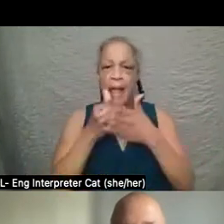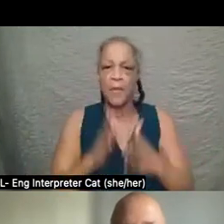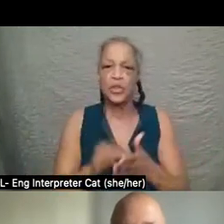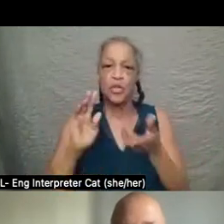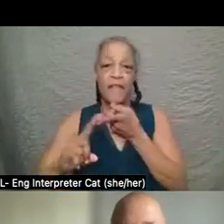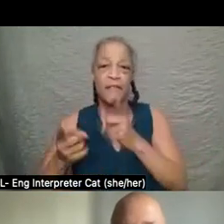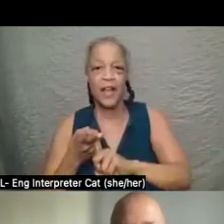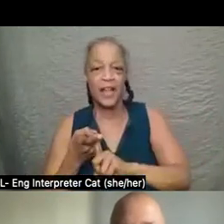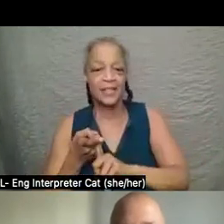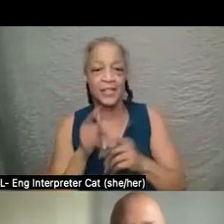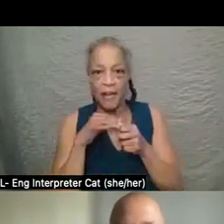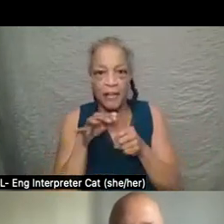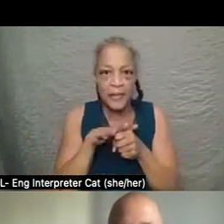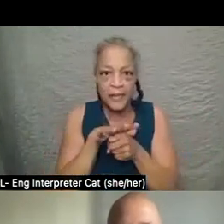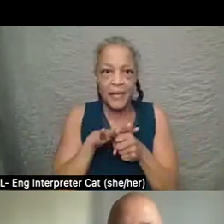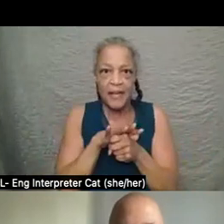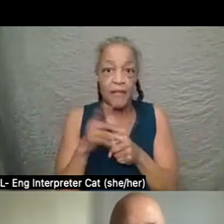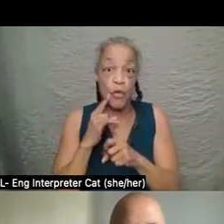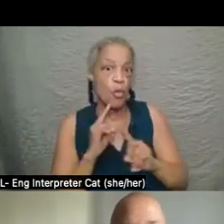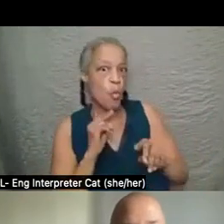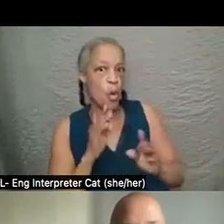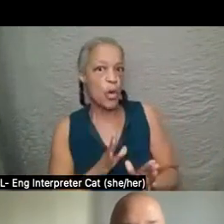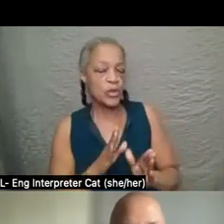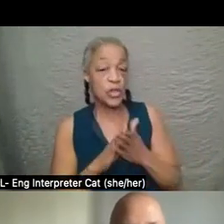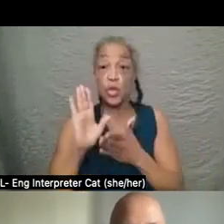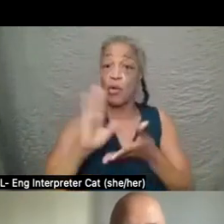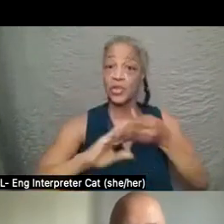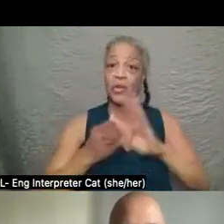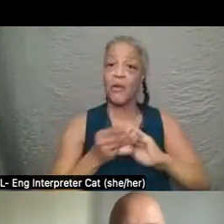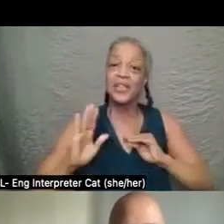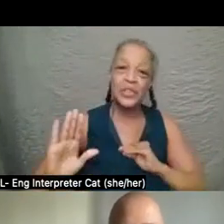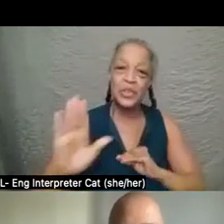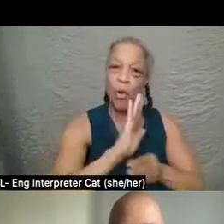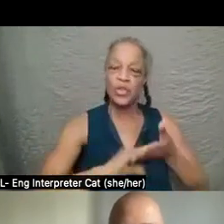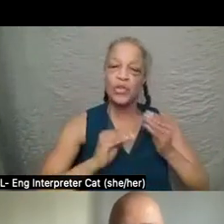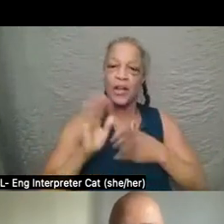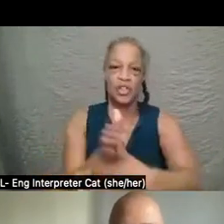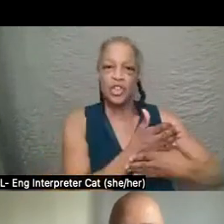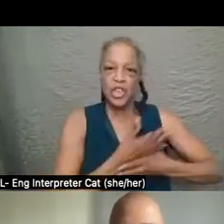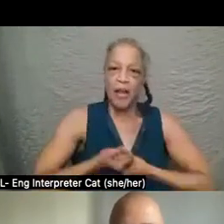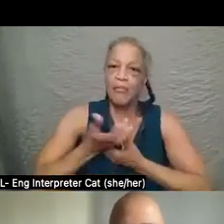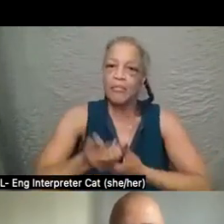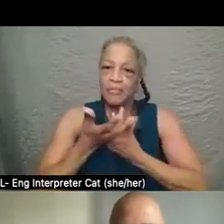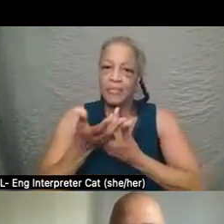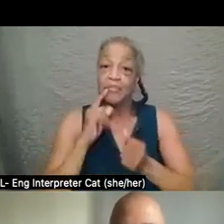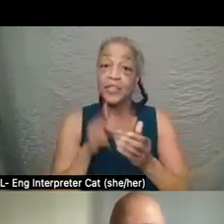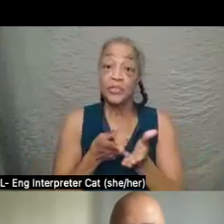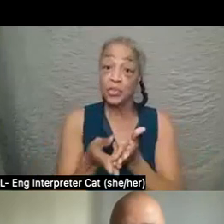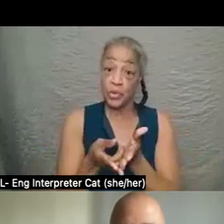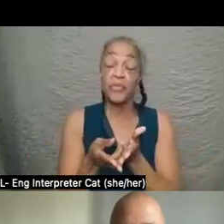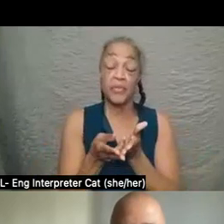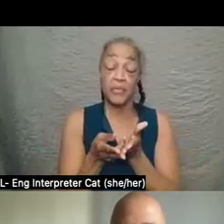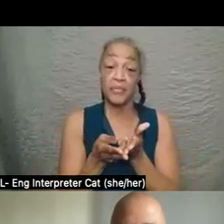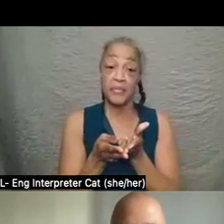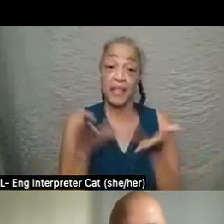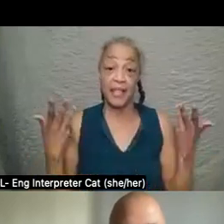doesn't have to just be for reporters. Your narrative is your narrative. Share it wherever, because it's true. And that's it for